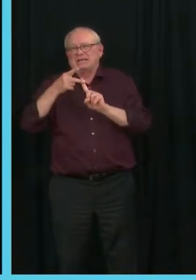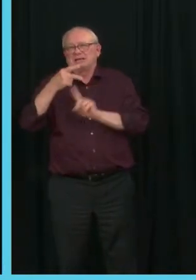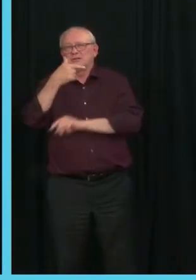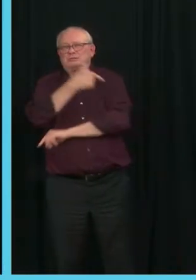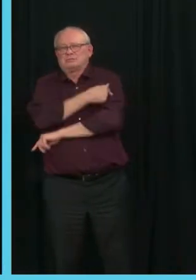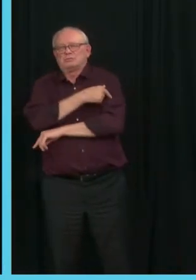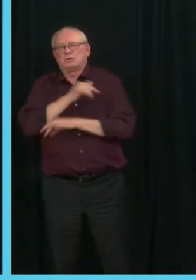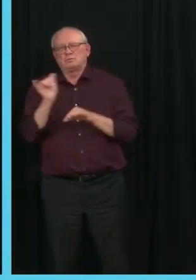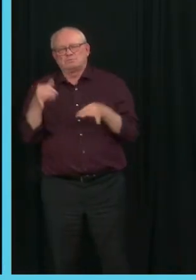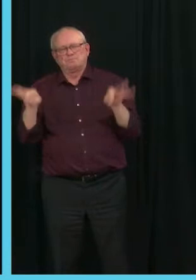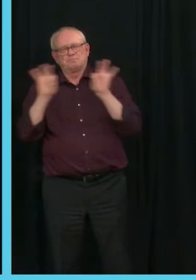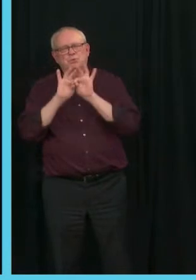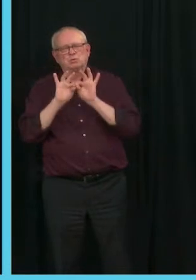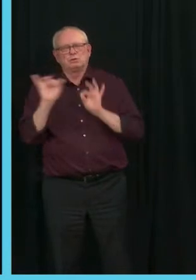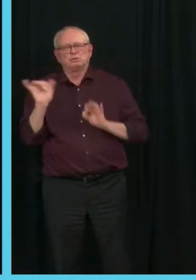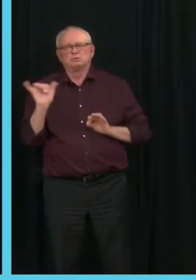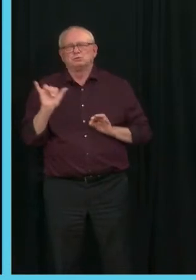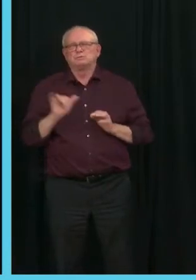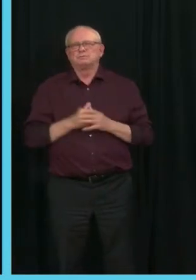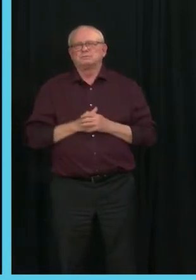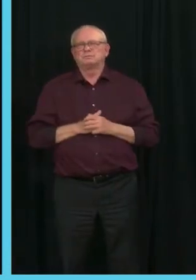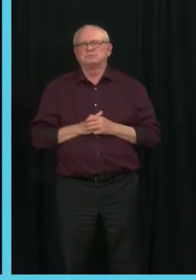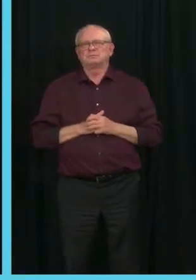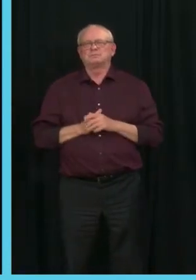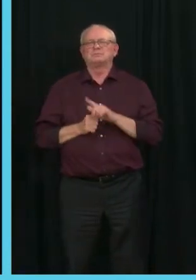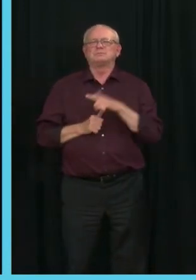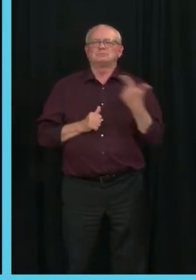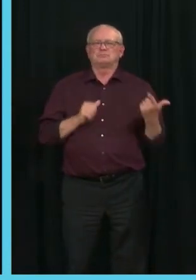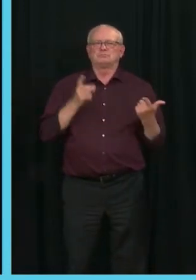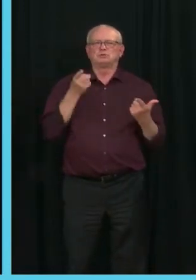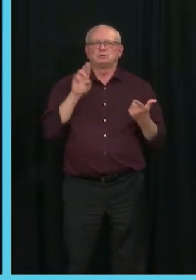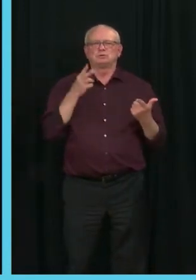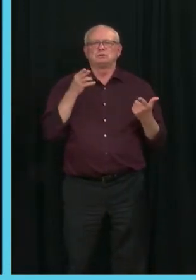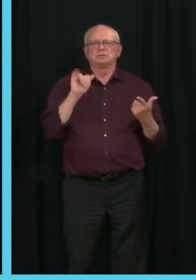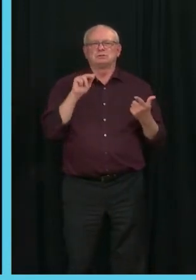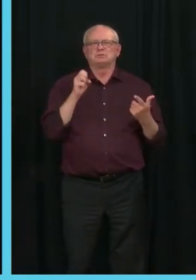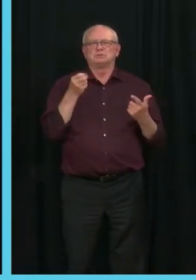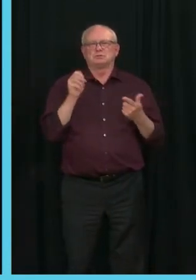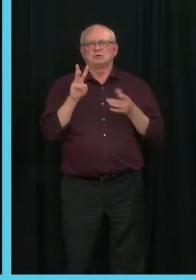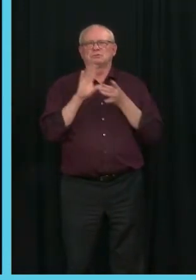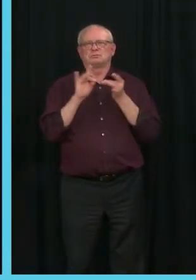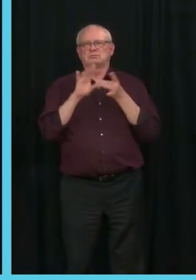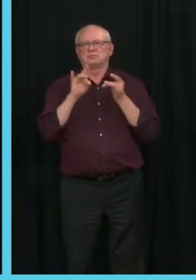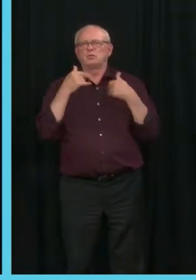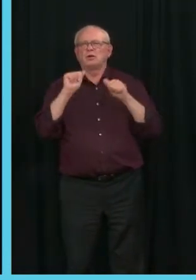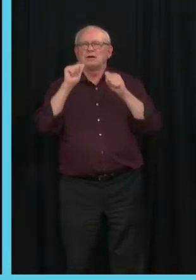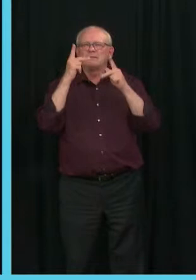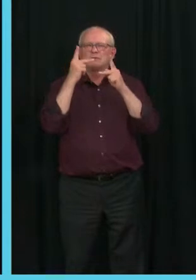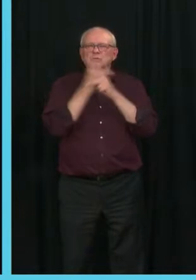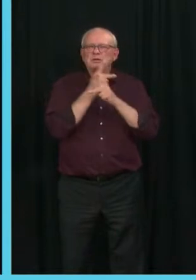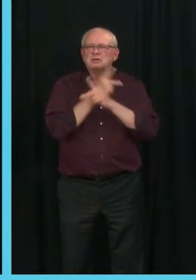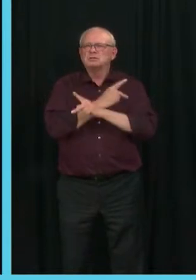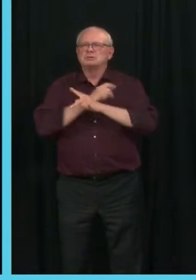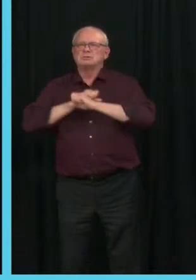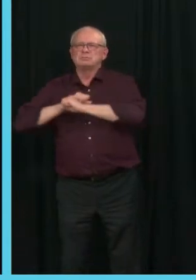Sure. So certainly, again, the calculations that we did about population protection and having